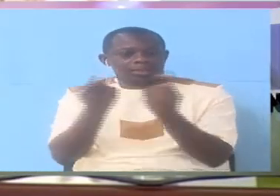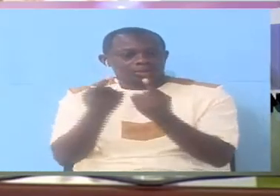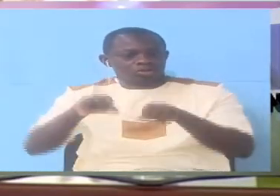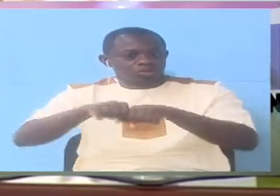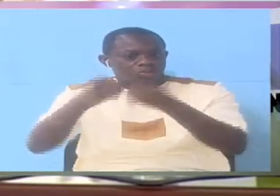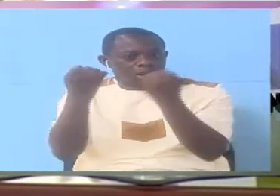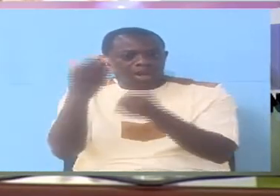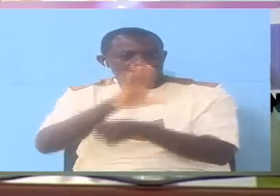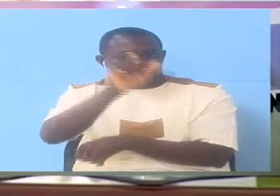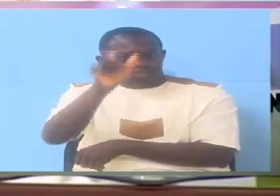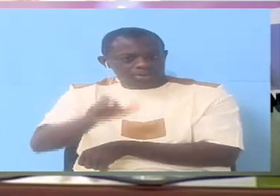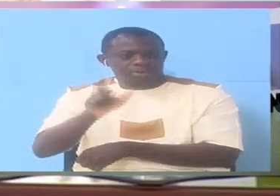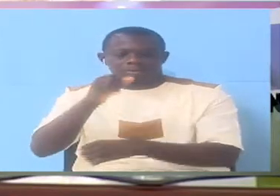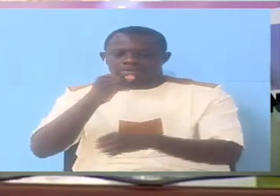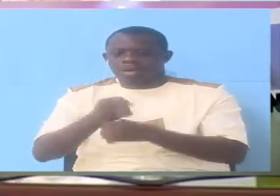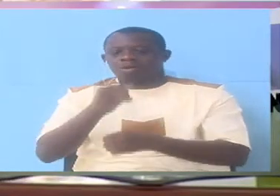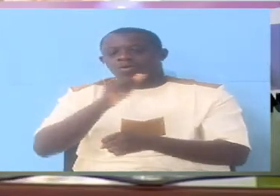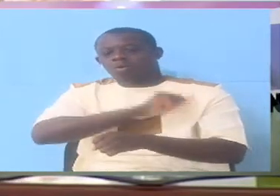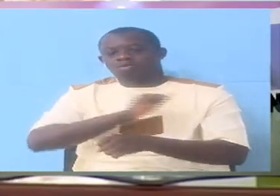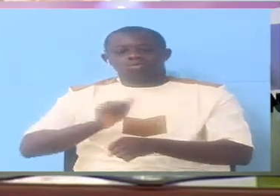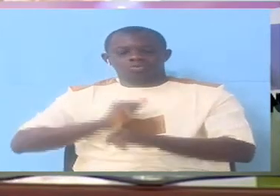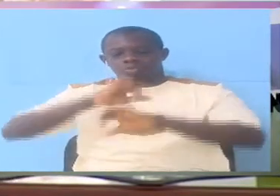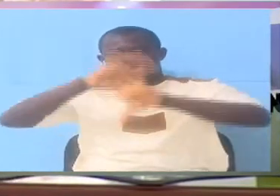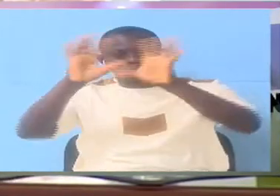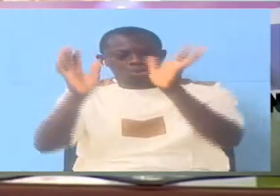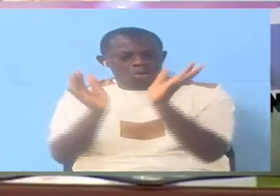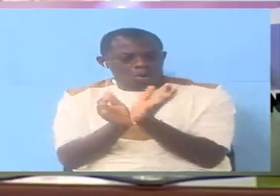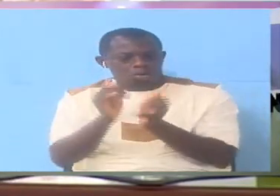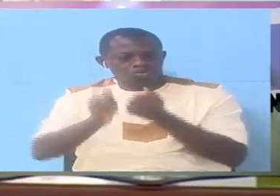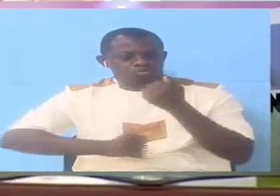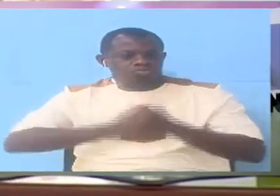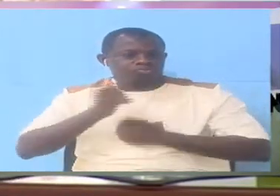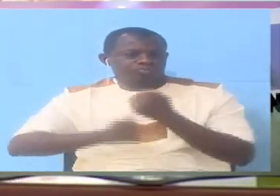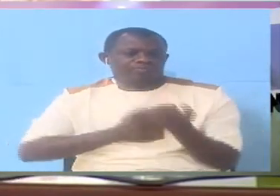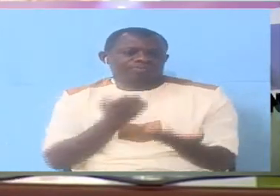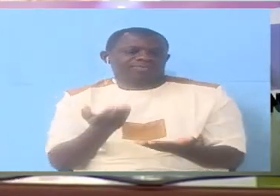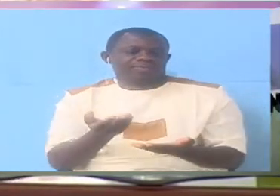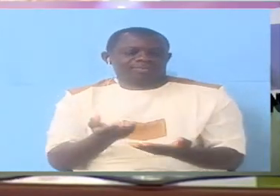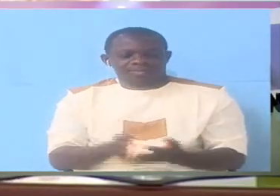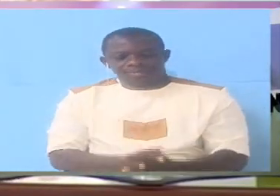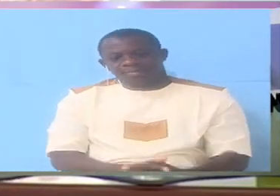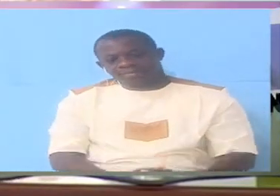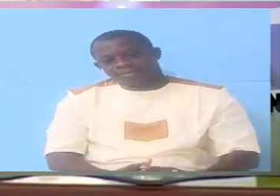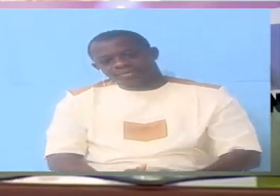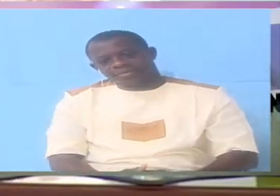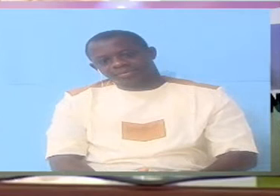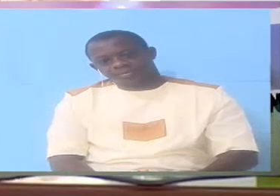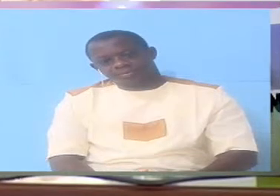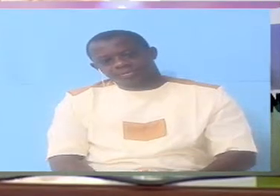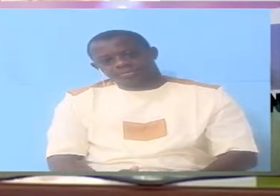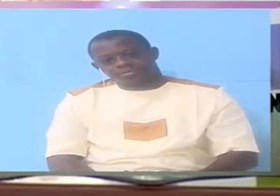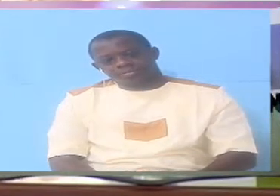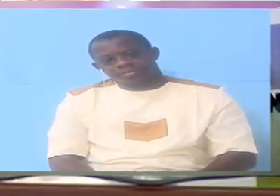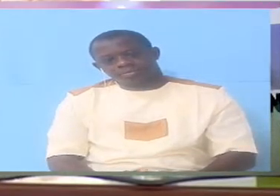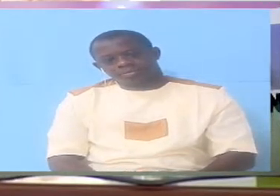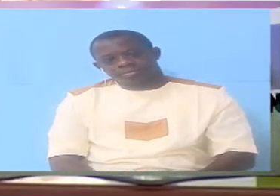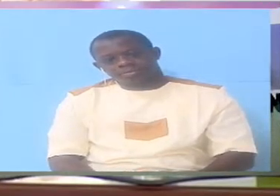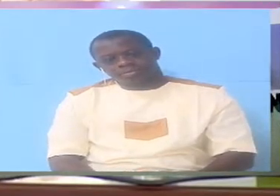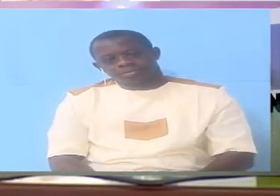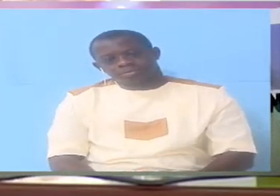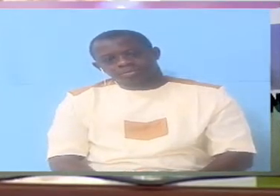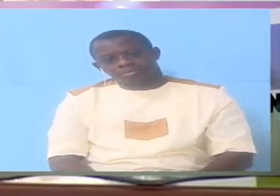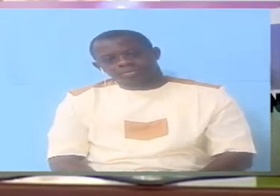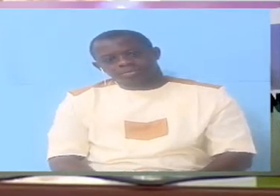also affect us all. te lépp loo xam ne nag moo di xejamal mbiri réewi Gambia fii loolu dafa mel ni ñun ñëpp laa